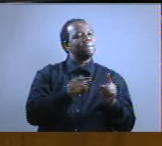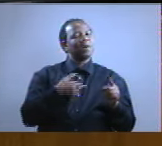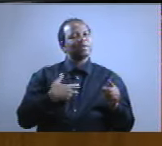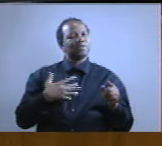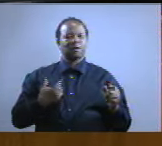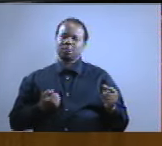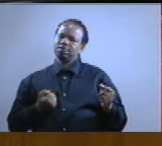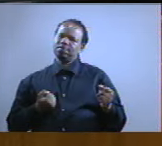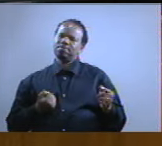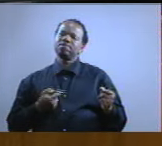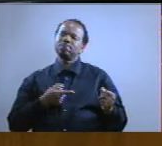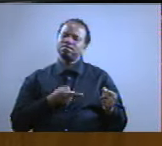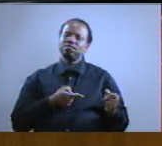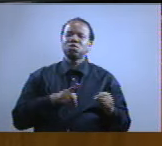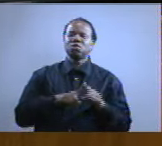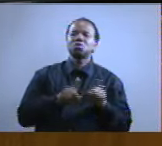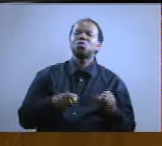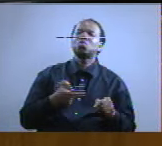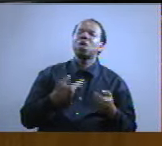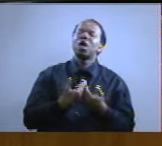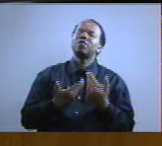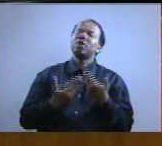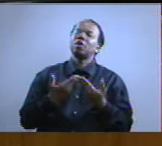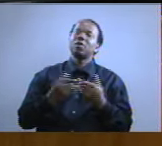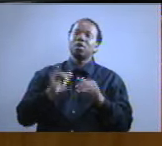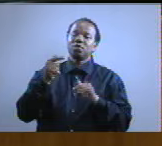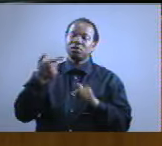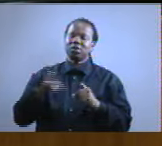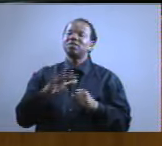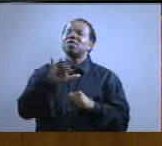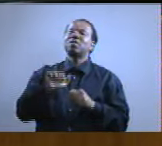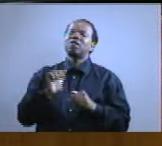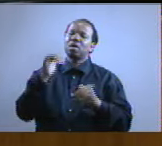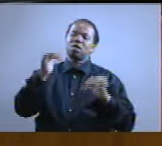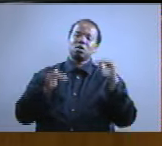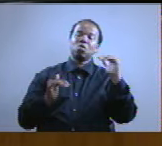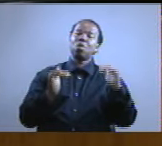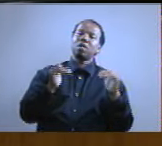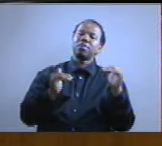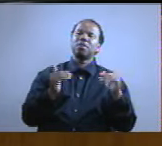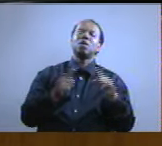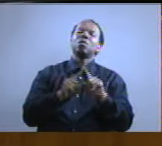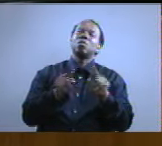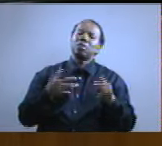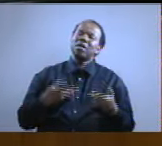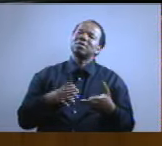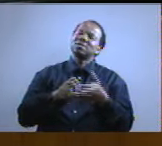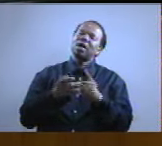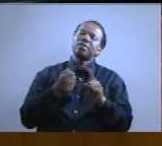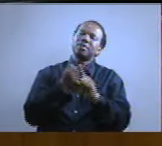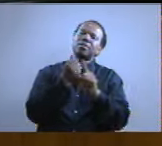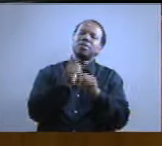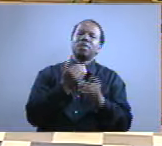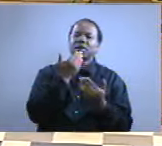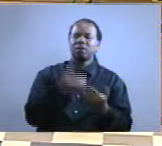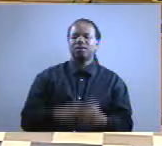we recognise that we are facing significant inequality in South Africa and we must make strides in this direction. Thank